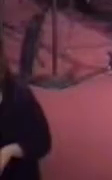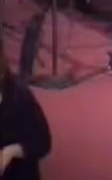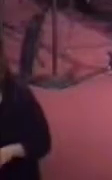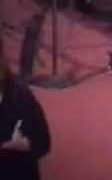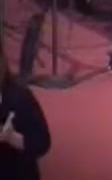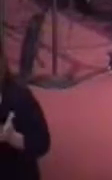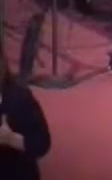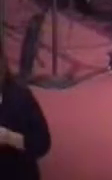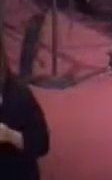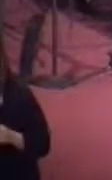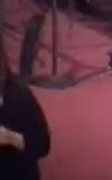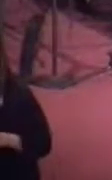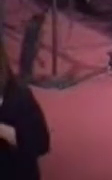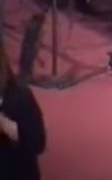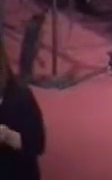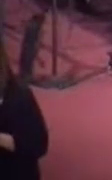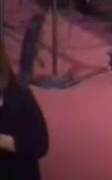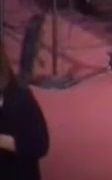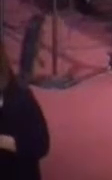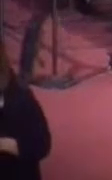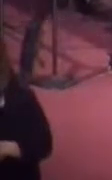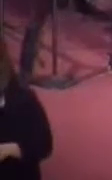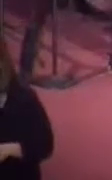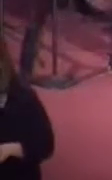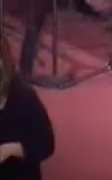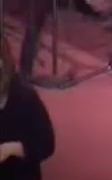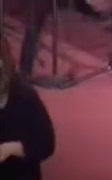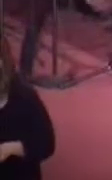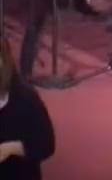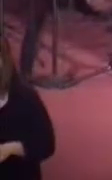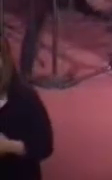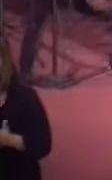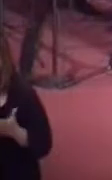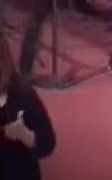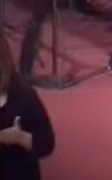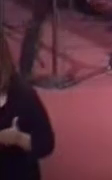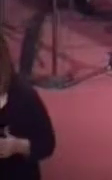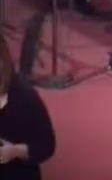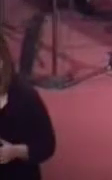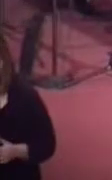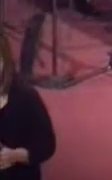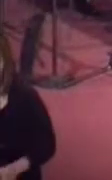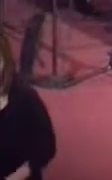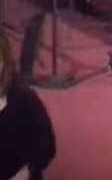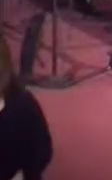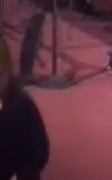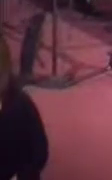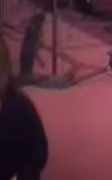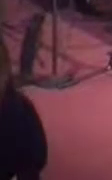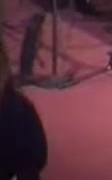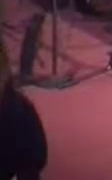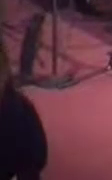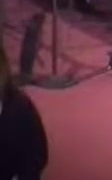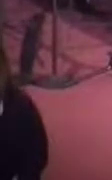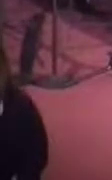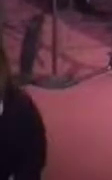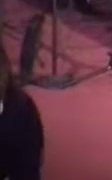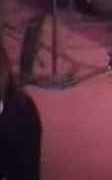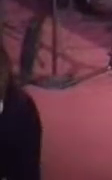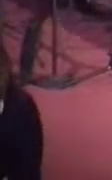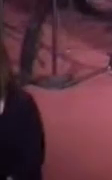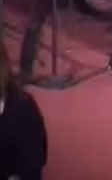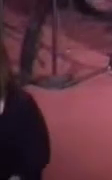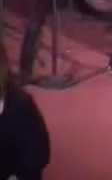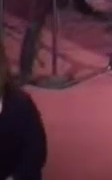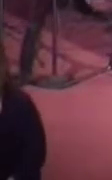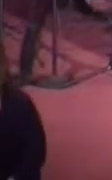the providence of persecution. In Philippians chapter 1, verse 12, the Apostle Paul wrote this to his Christian brothers and sisters. Now